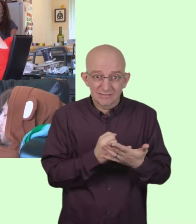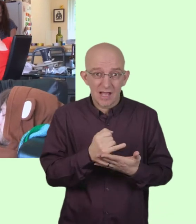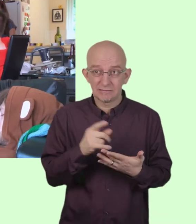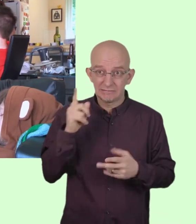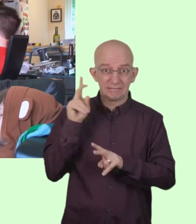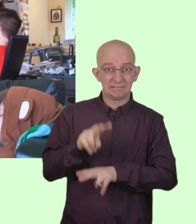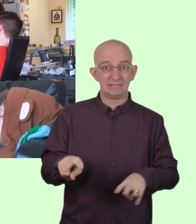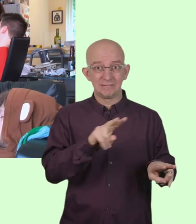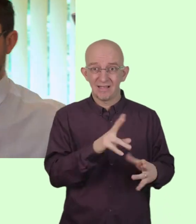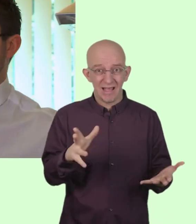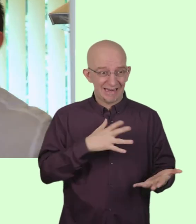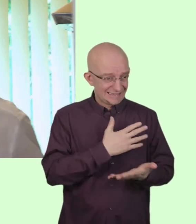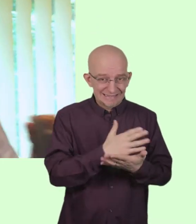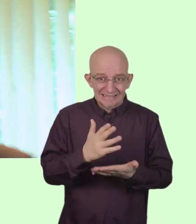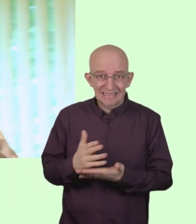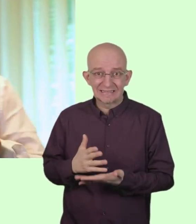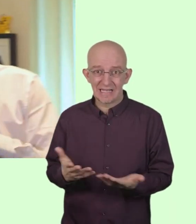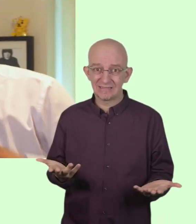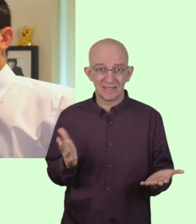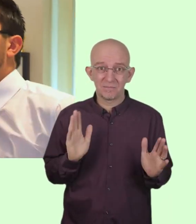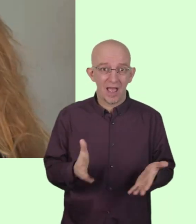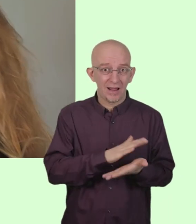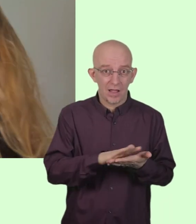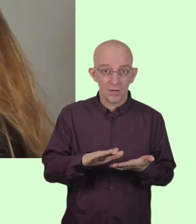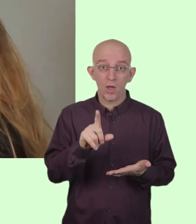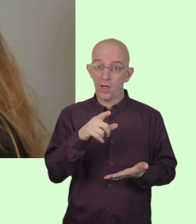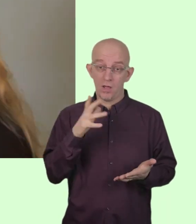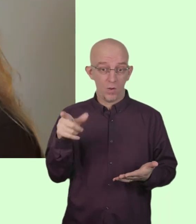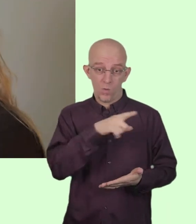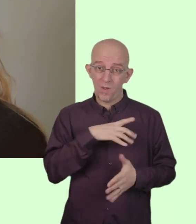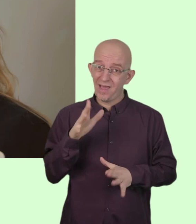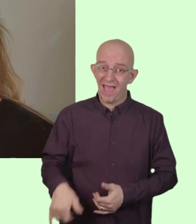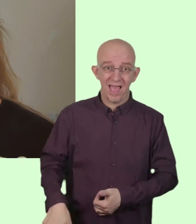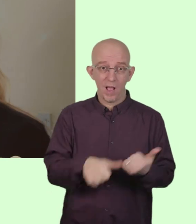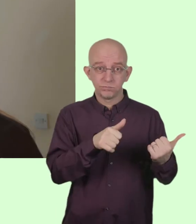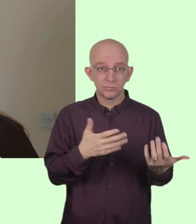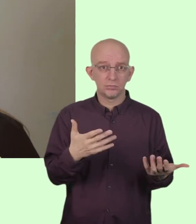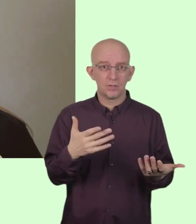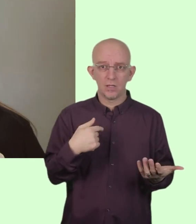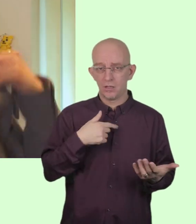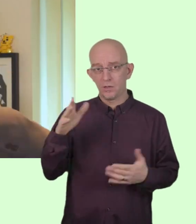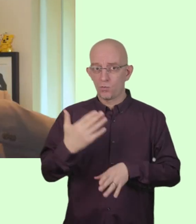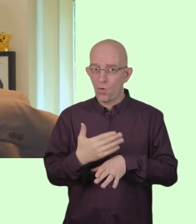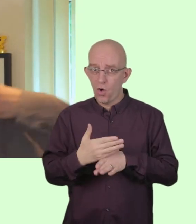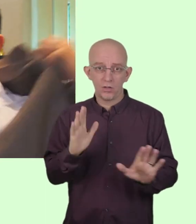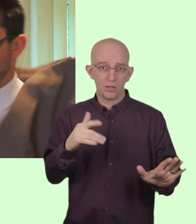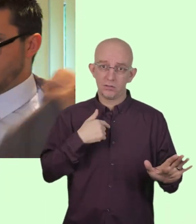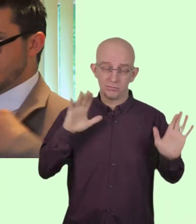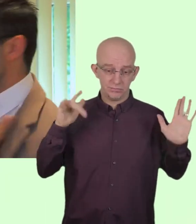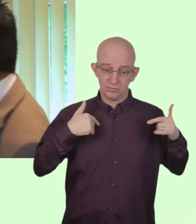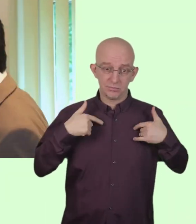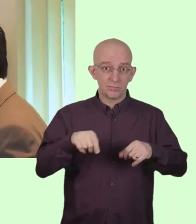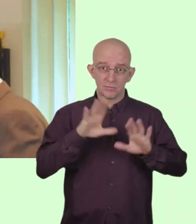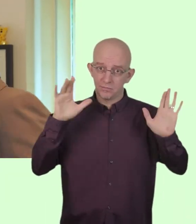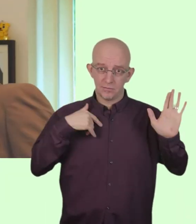We're out for inspection tonight. You need to get this place sorted by then or we're out. What about you? Well, I'm going to work. Since I have nothing